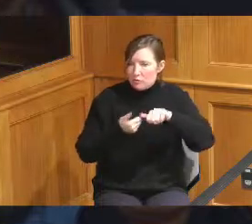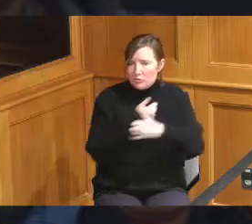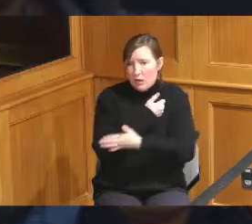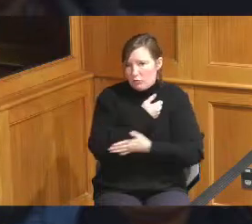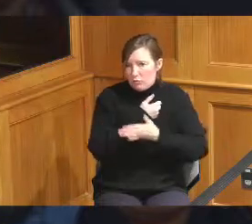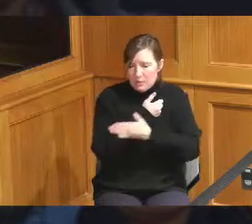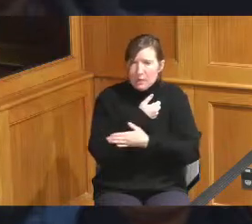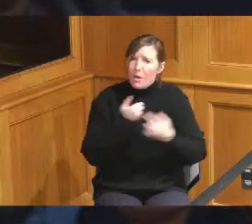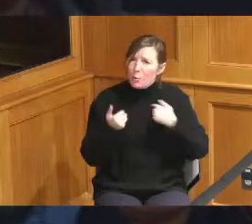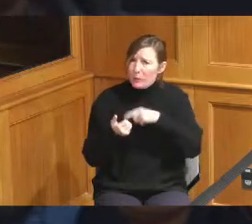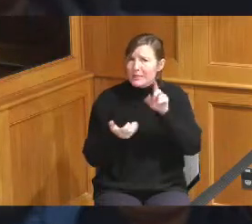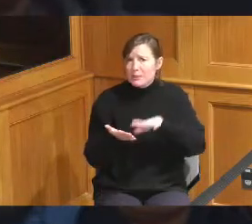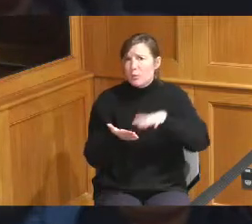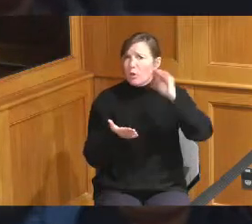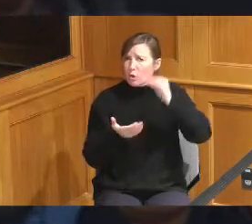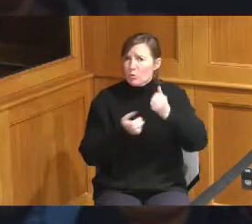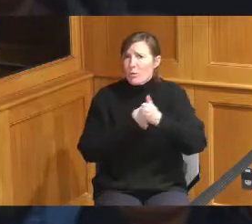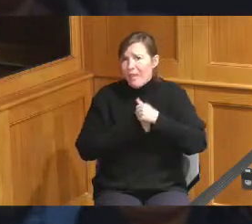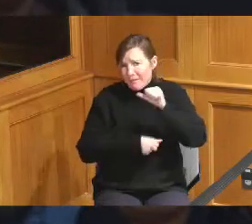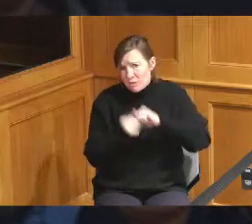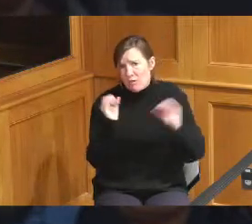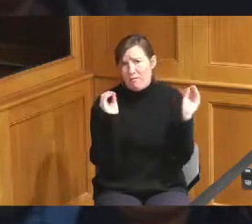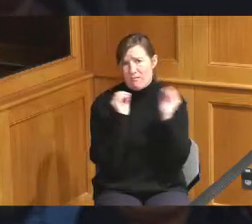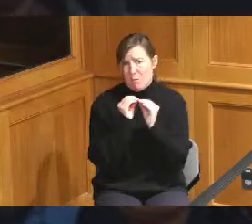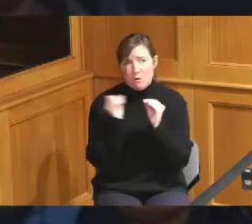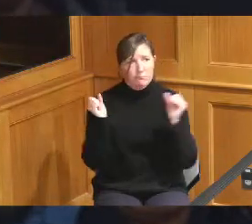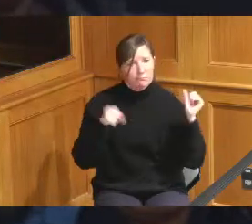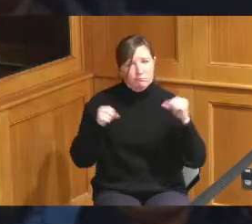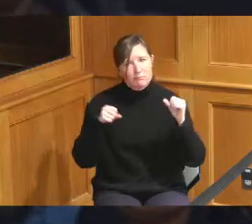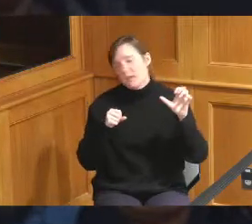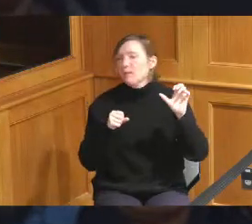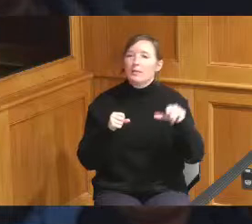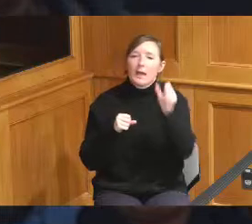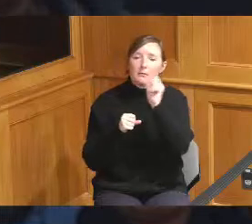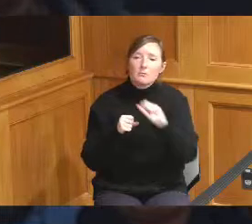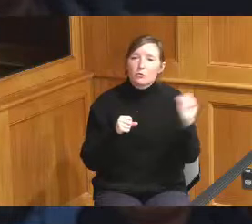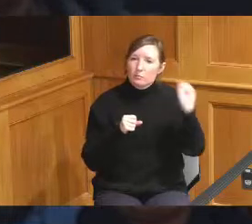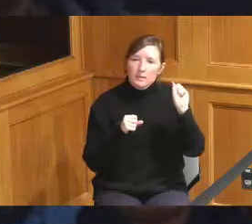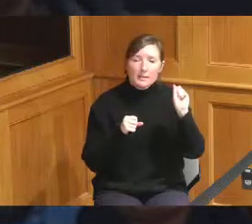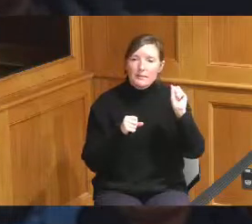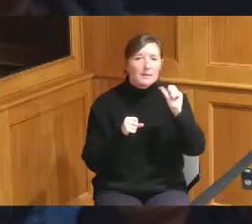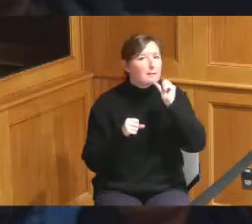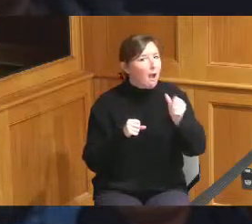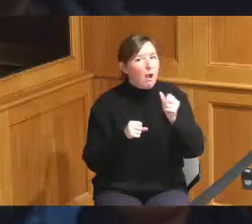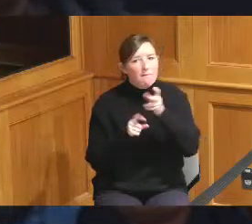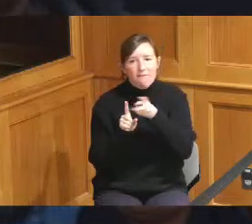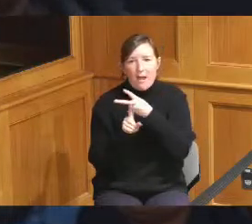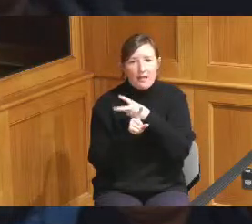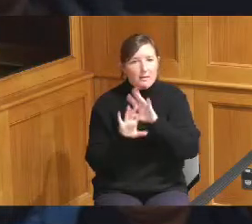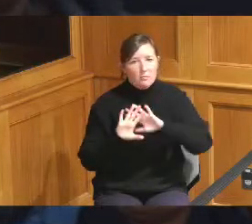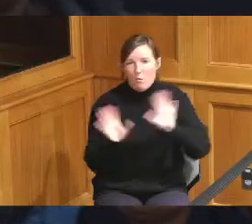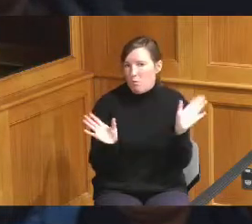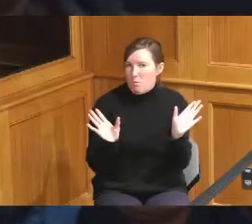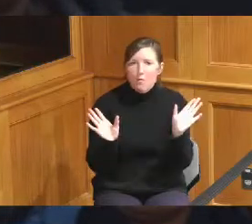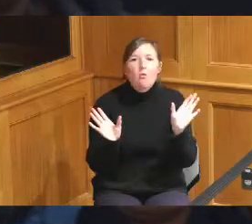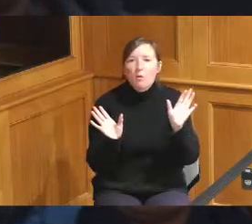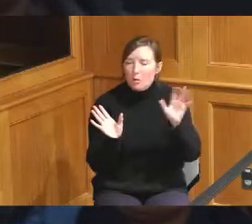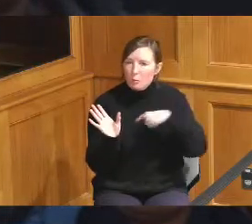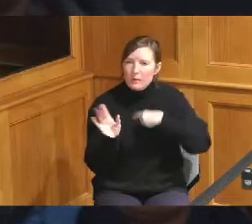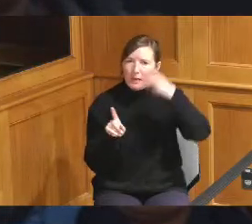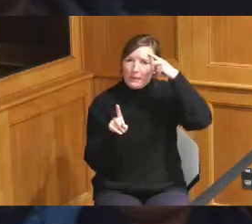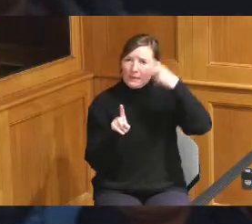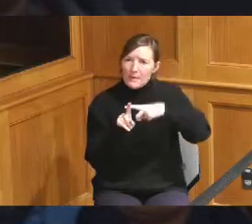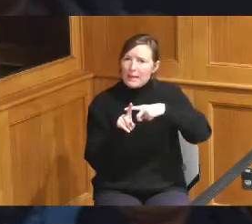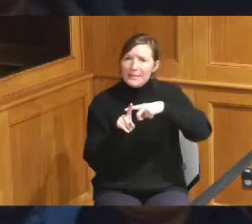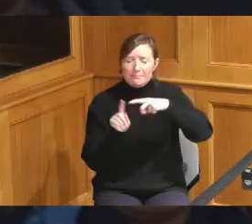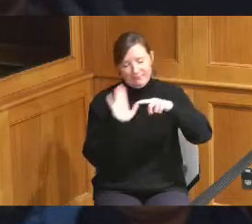learn to love each other more. The movement was nonviolent, and we must stop thinking negatively. I